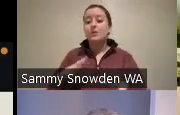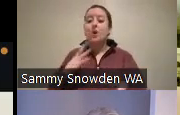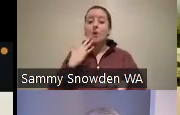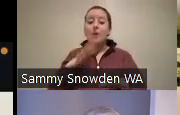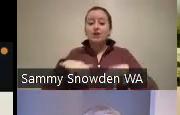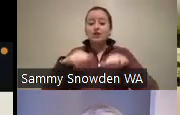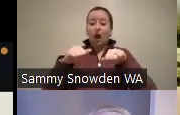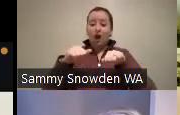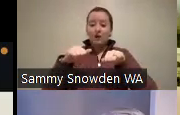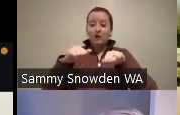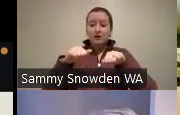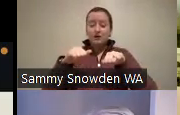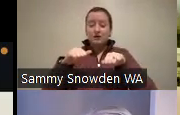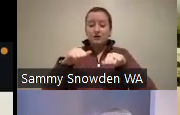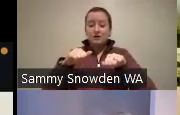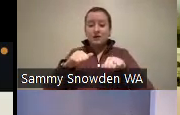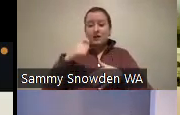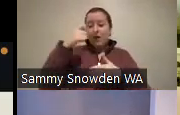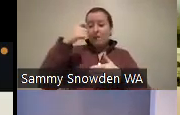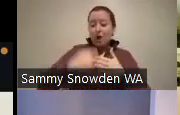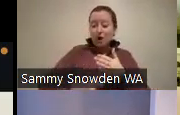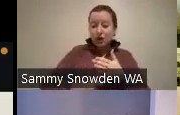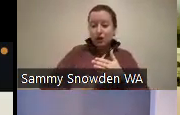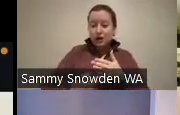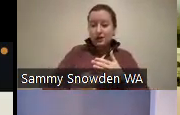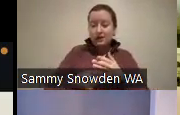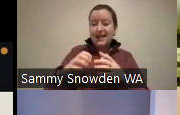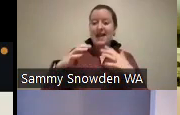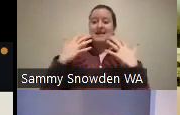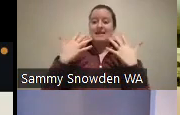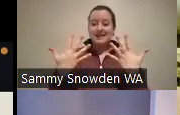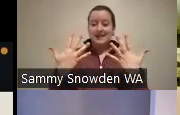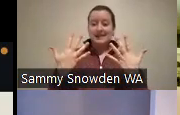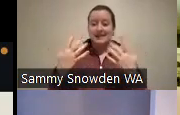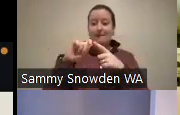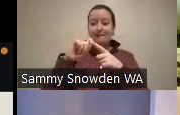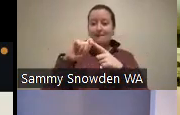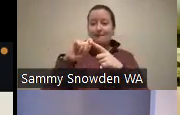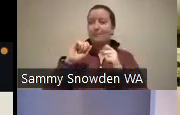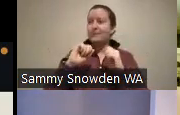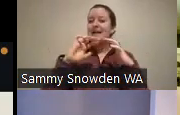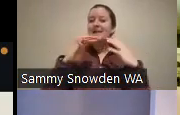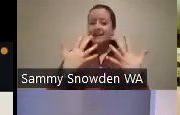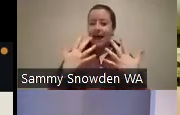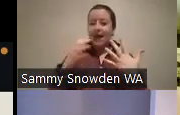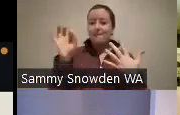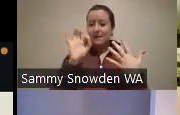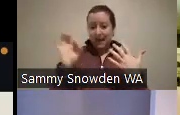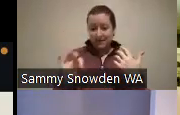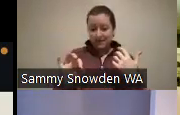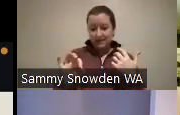to put the PV ratio chart in the WhatsApp groups after this, just so that you know the best way to get the most for your